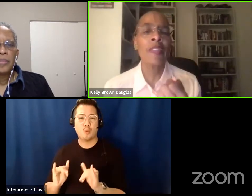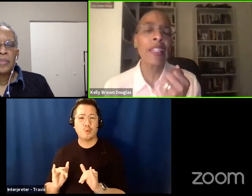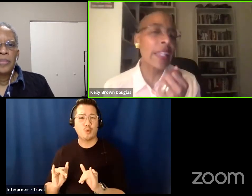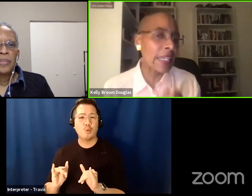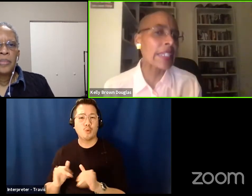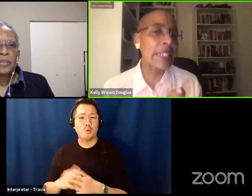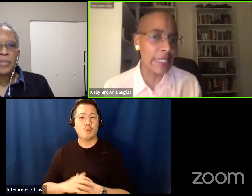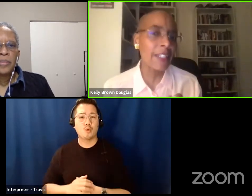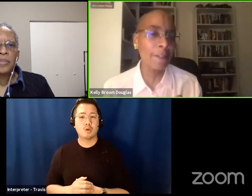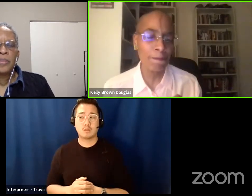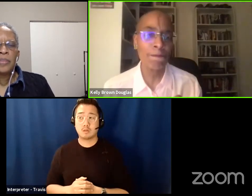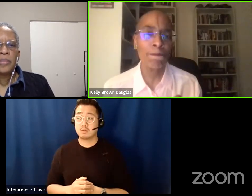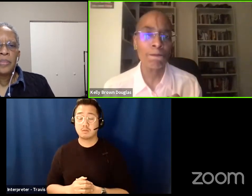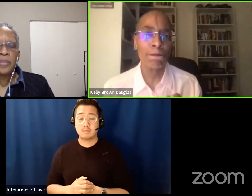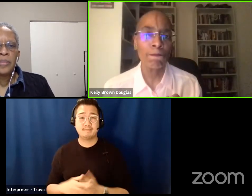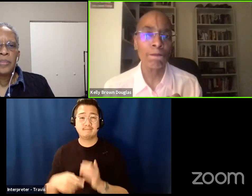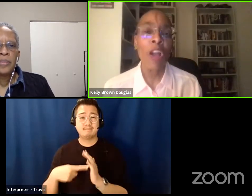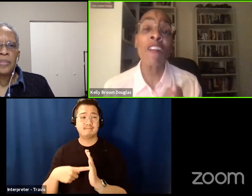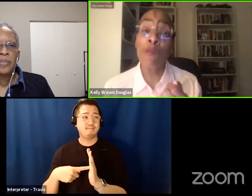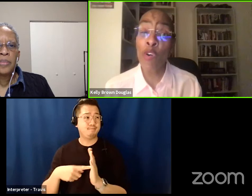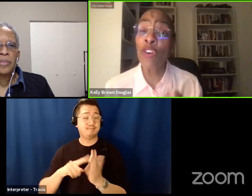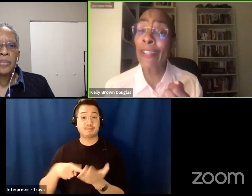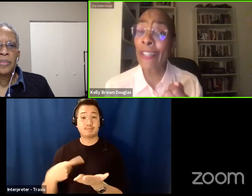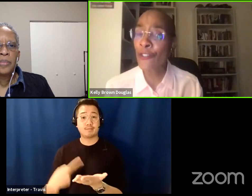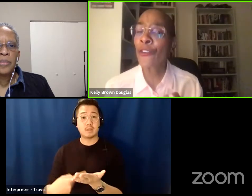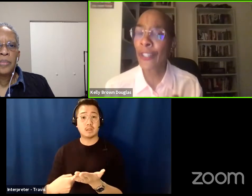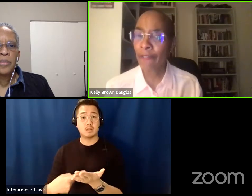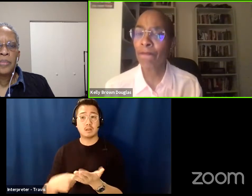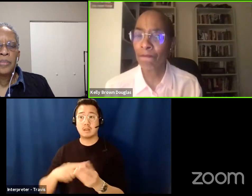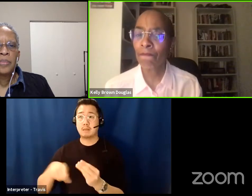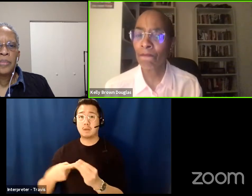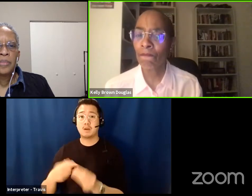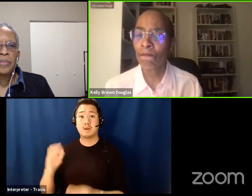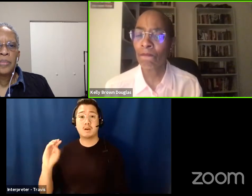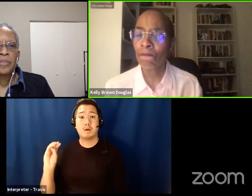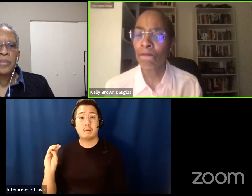about the legacy of moral injury